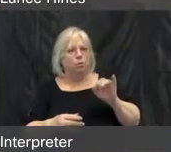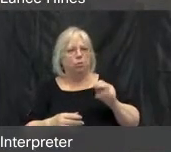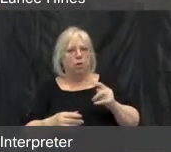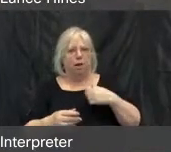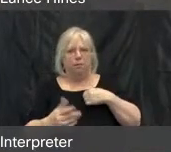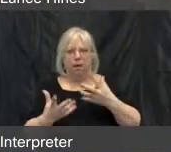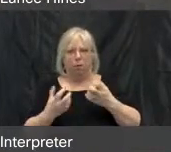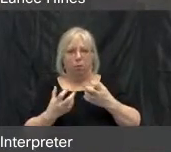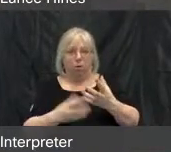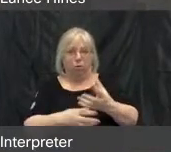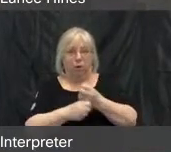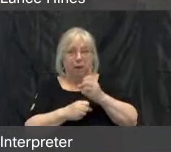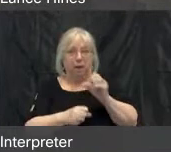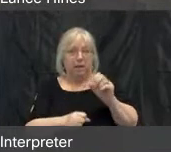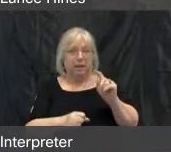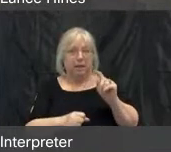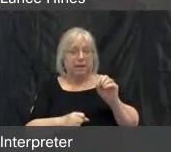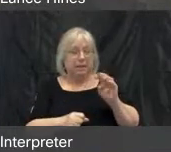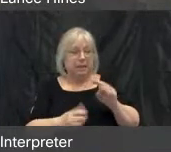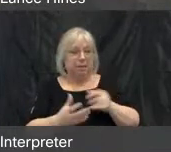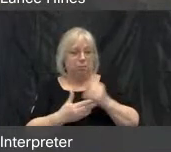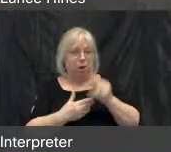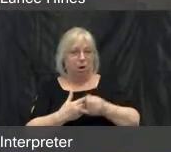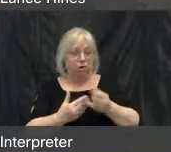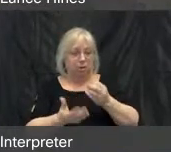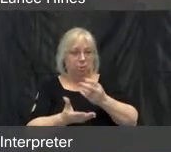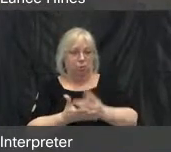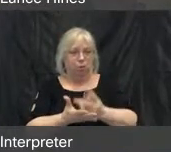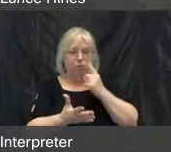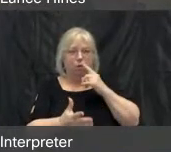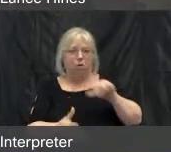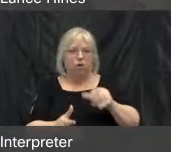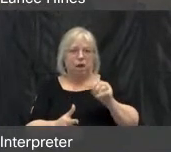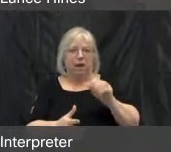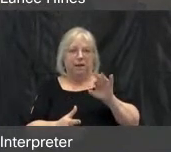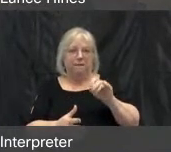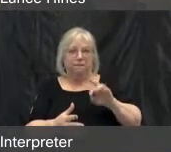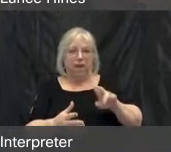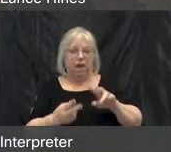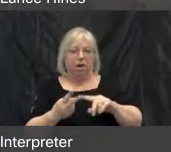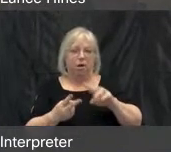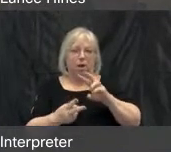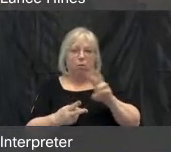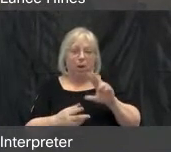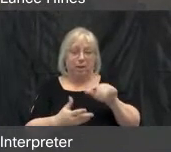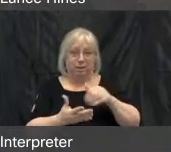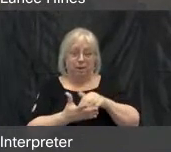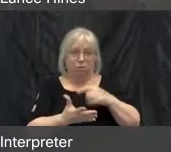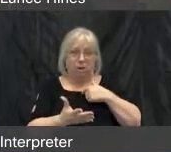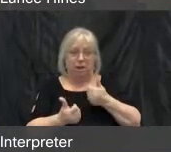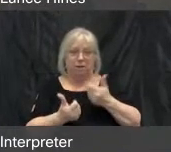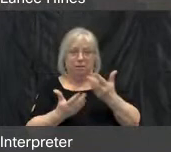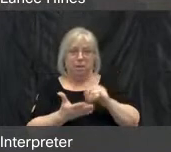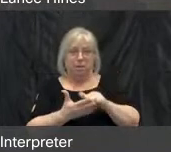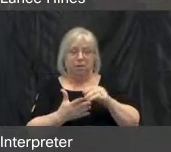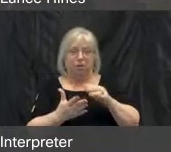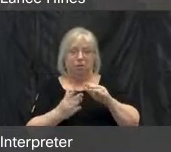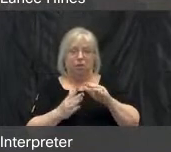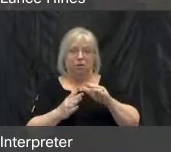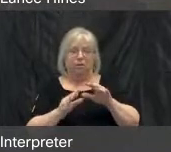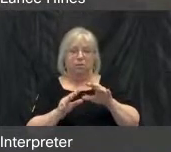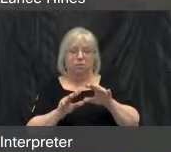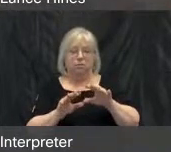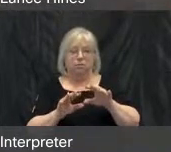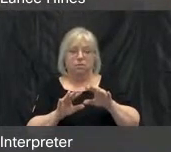to get a STEM project approved for J. Fair and West Central, I can submit that to the Children's, Youth, and